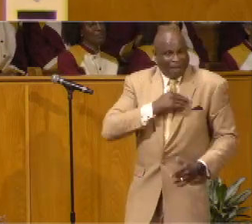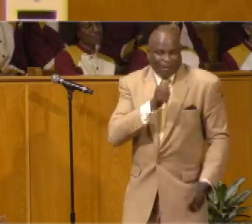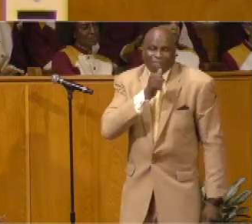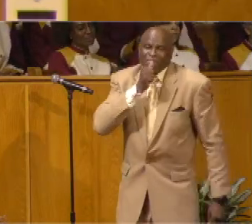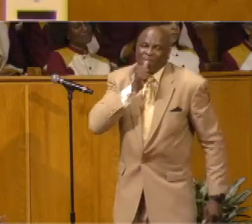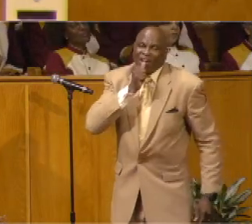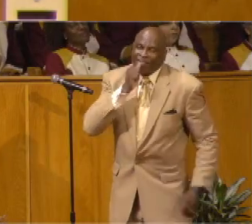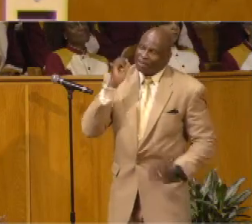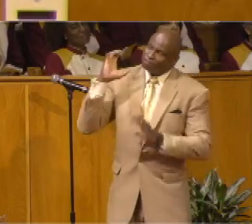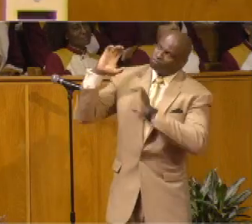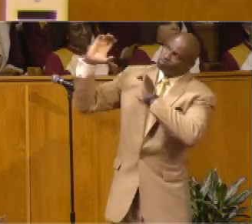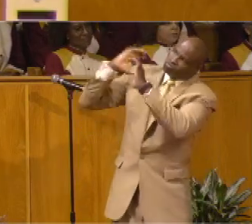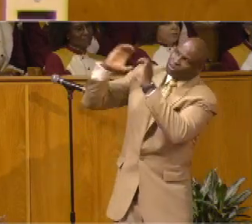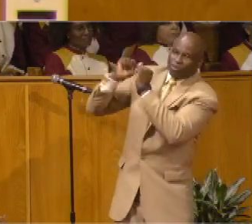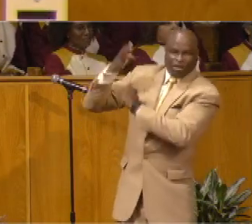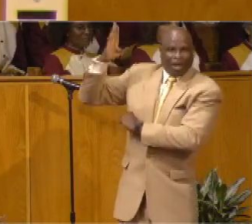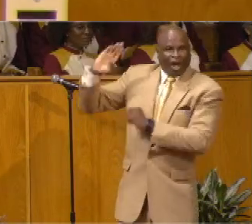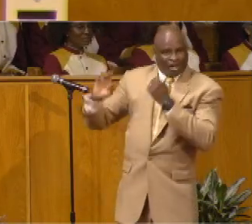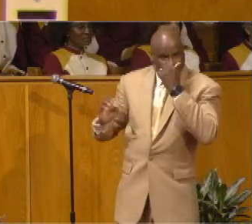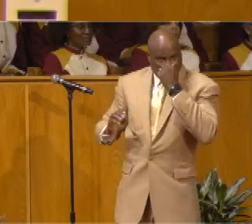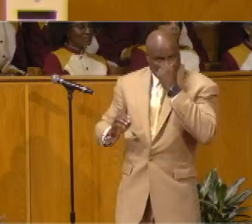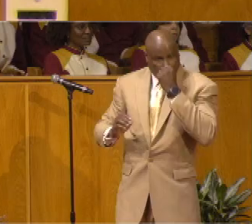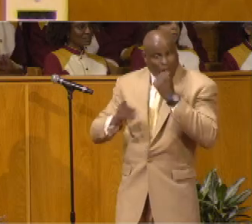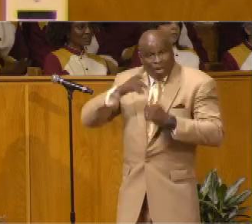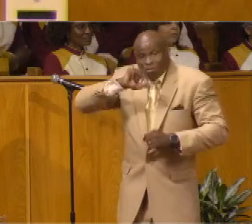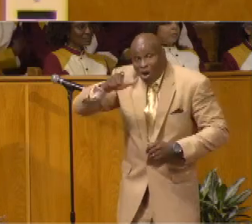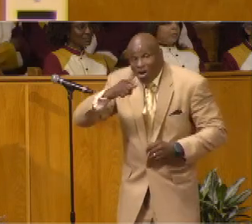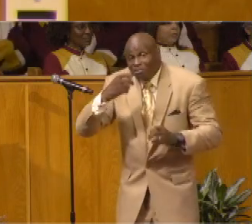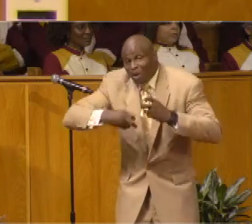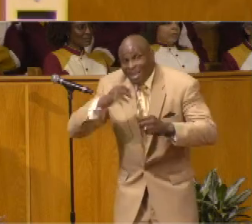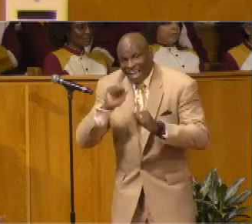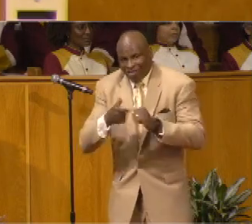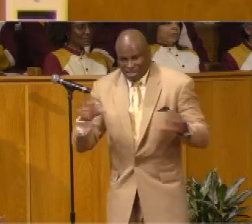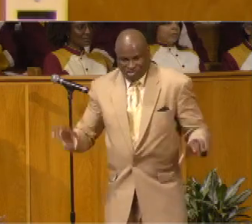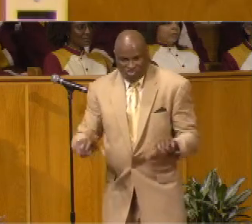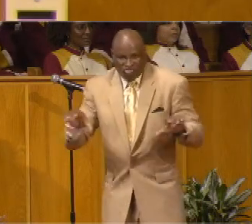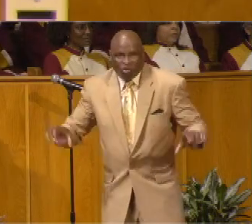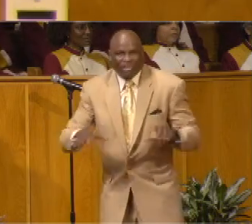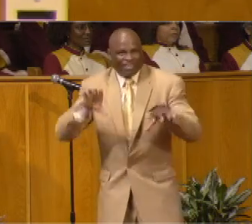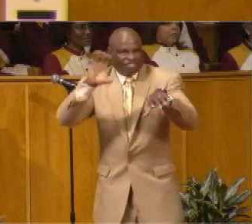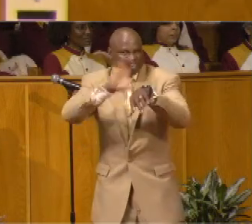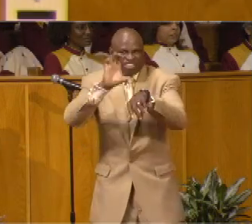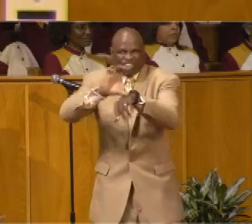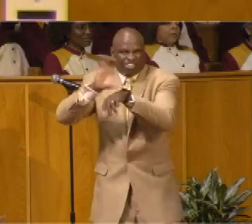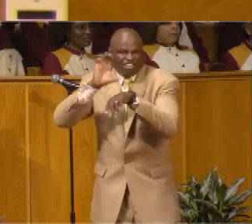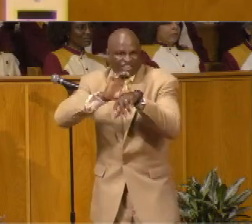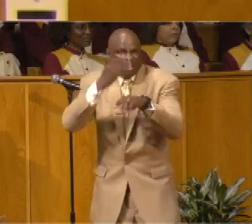prayer life. Paul's problem is how they're doing it in public.